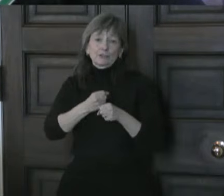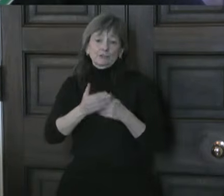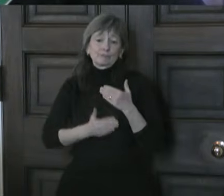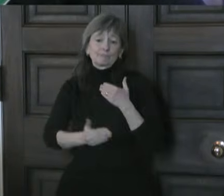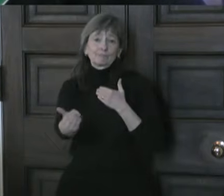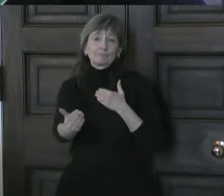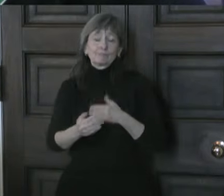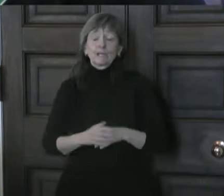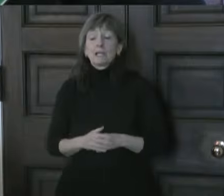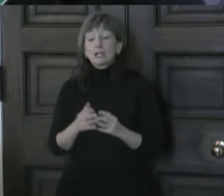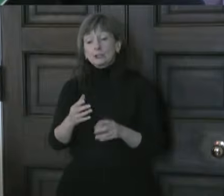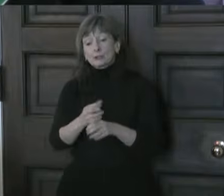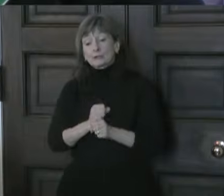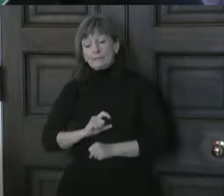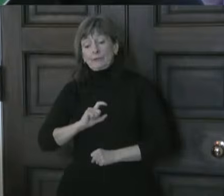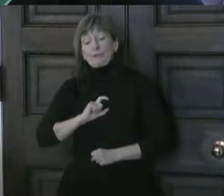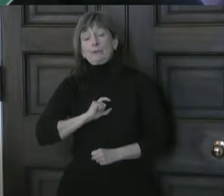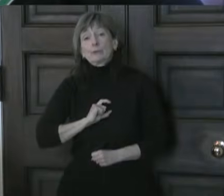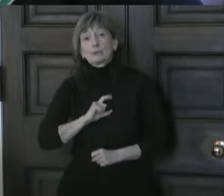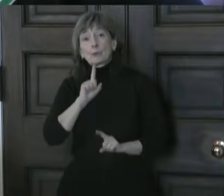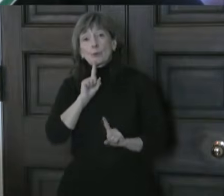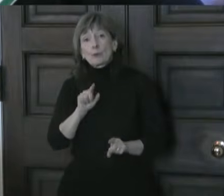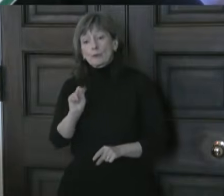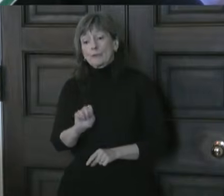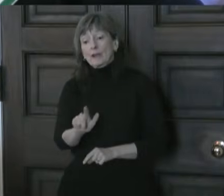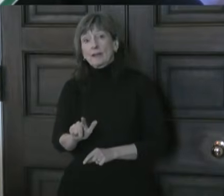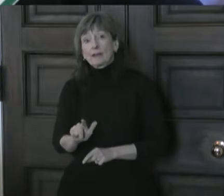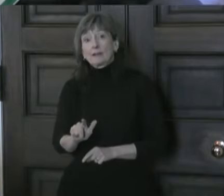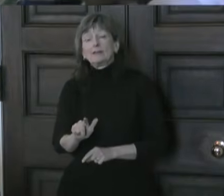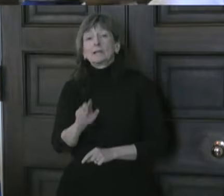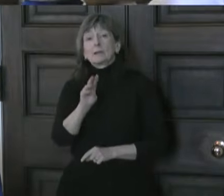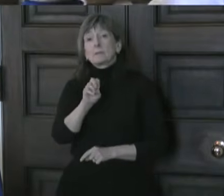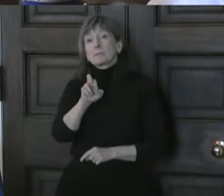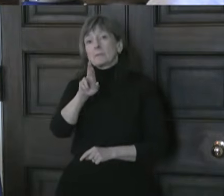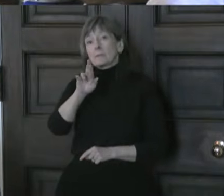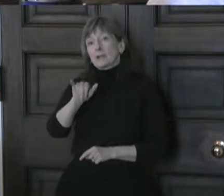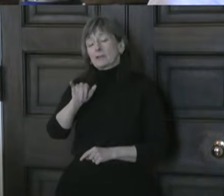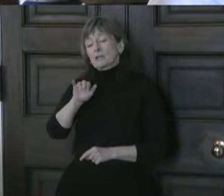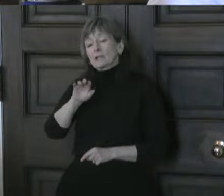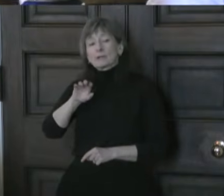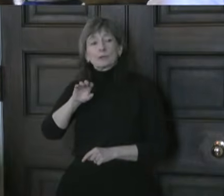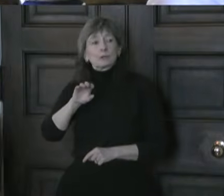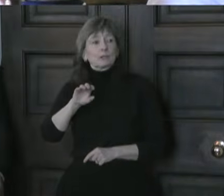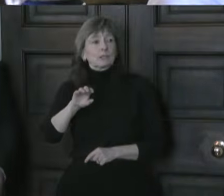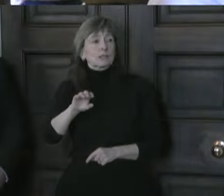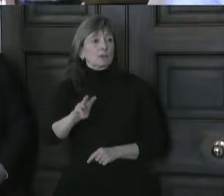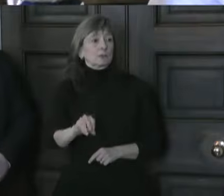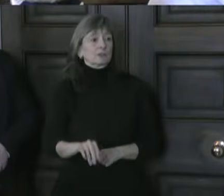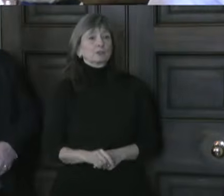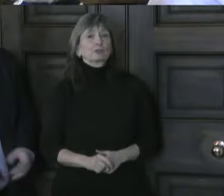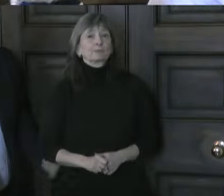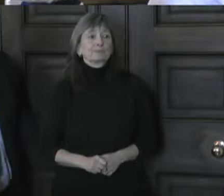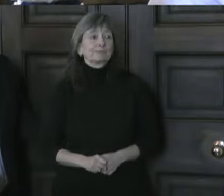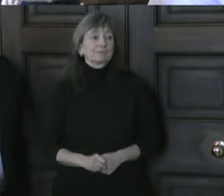To receive the Order of Newfoundland and Labrador, Mary Winters.